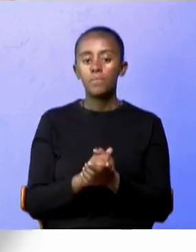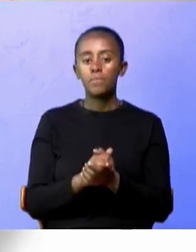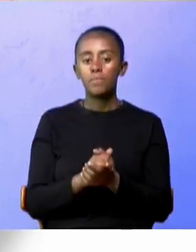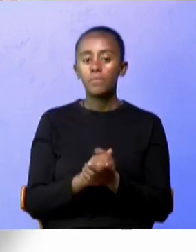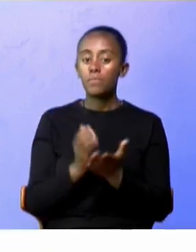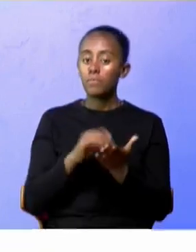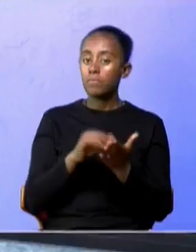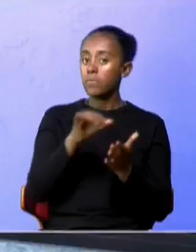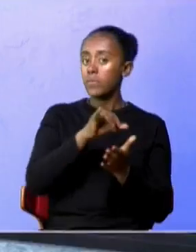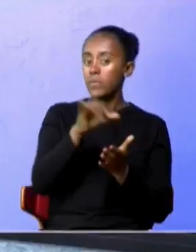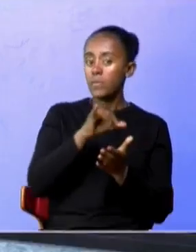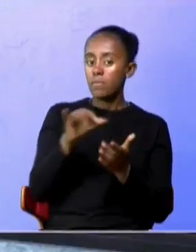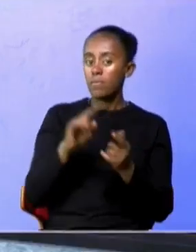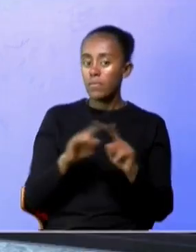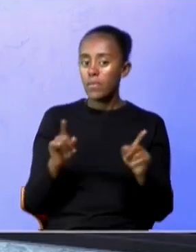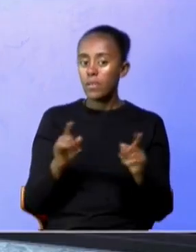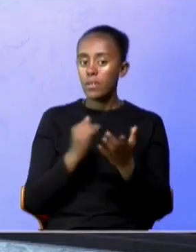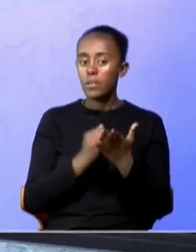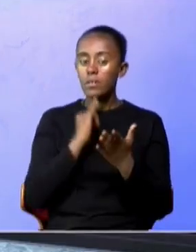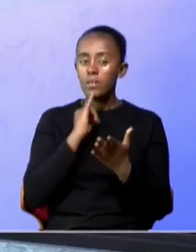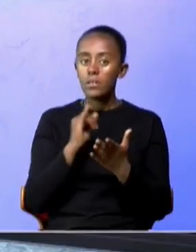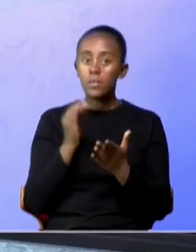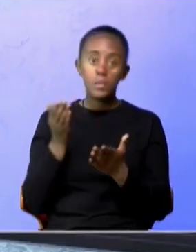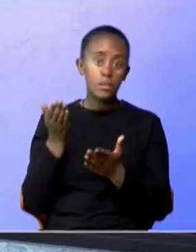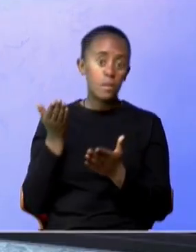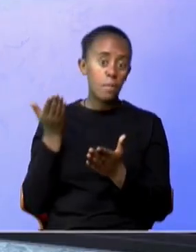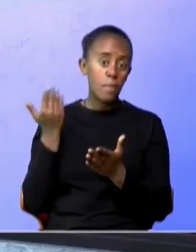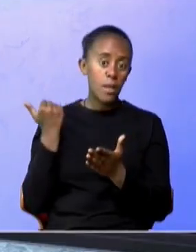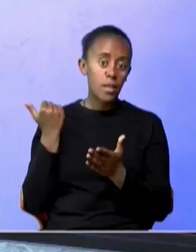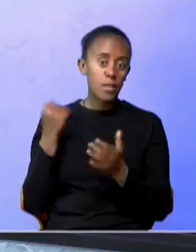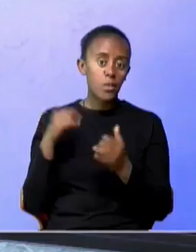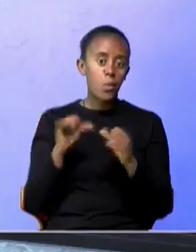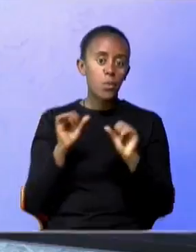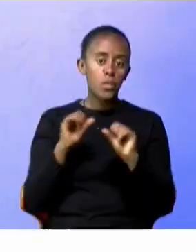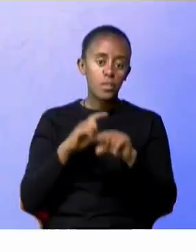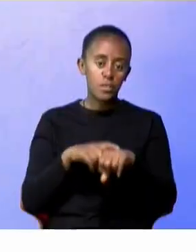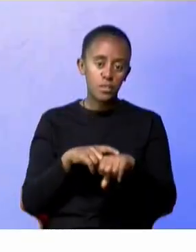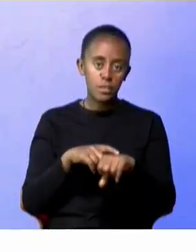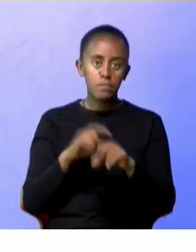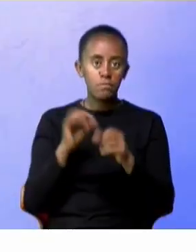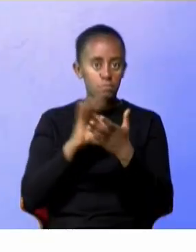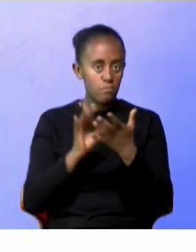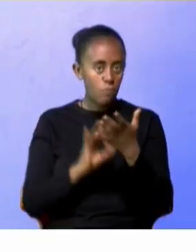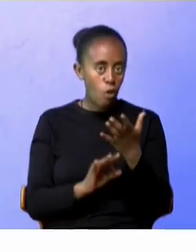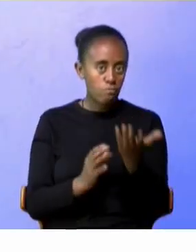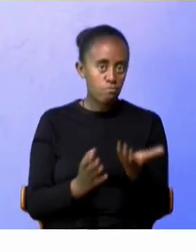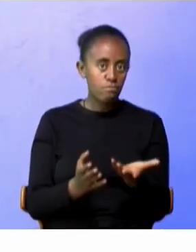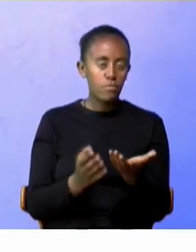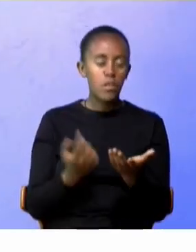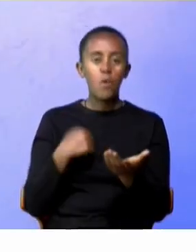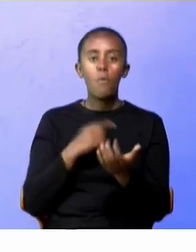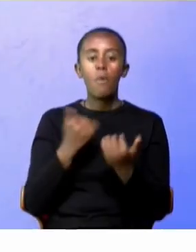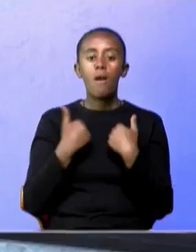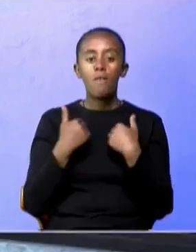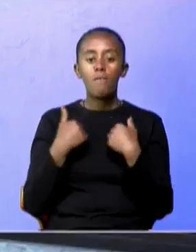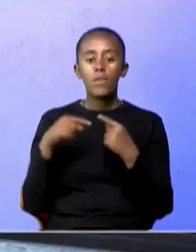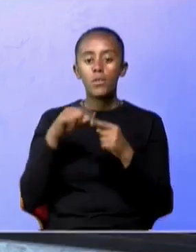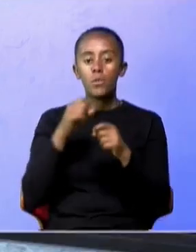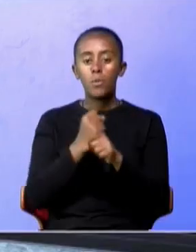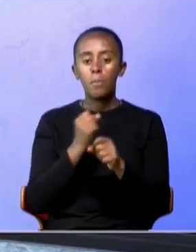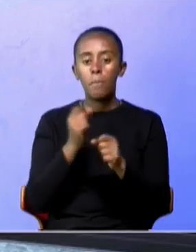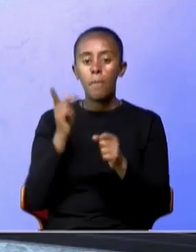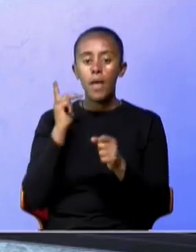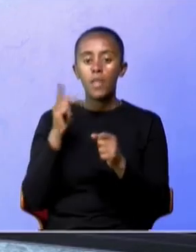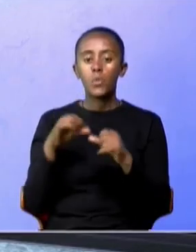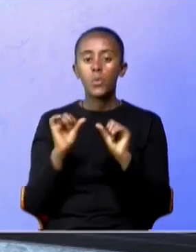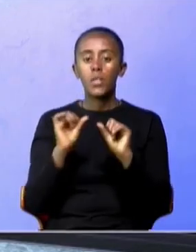Again, the same, but here it is in the past continuous form, and we have was to make it a past continuous